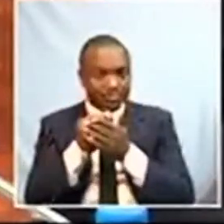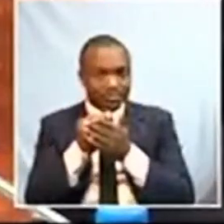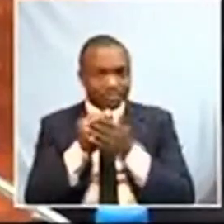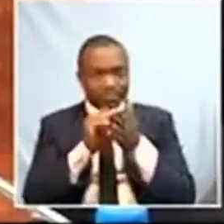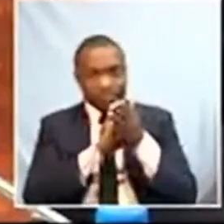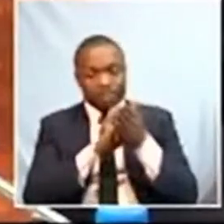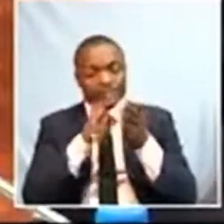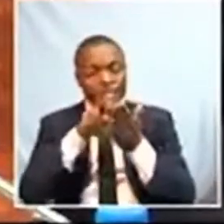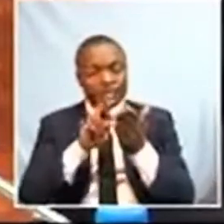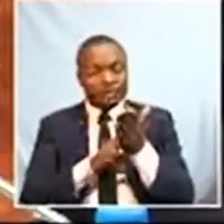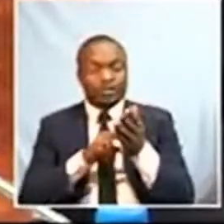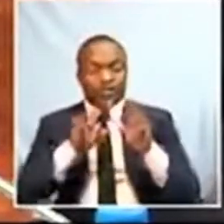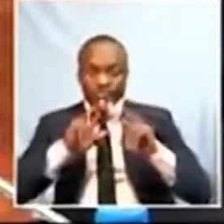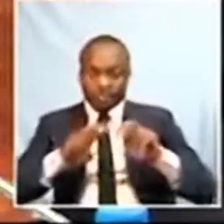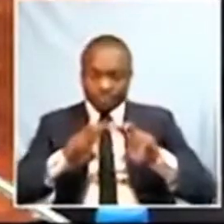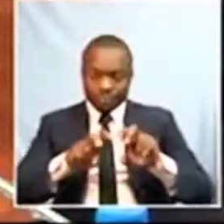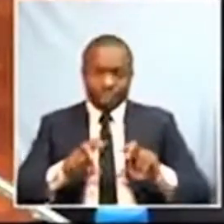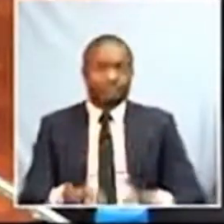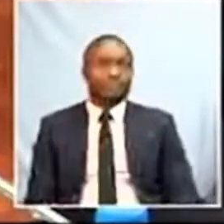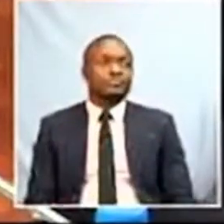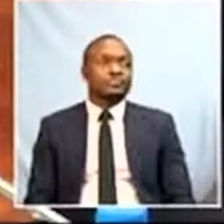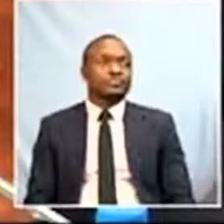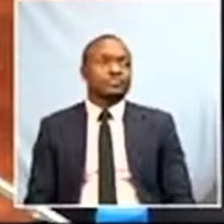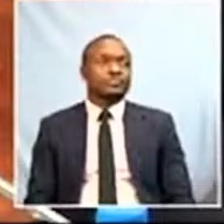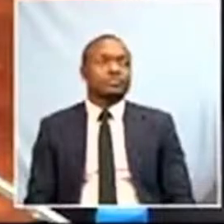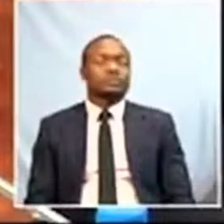for verification.